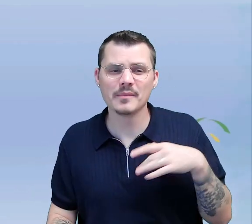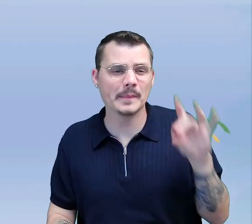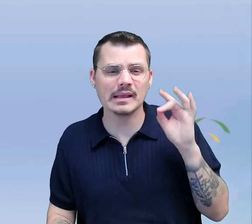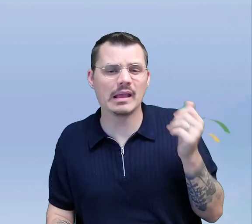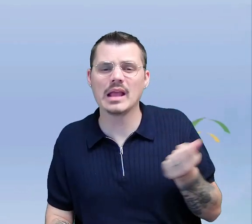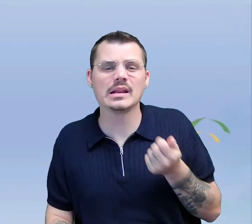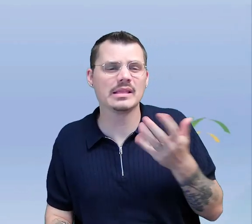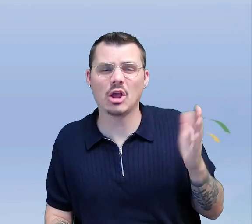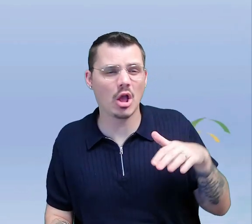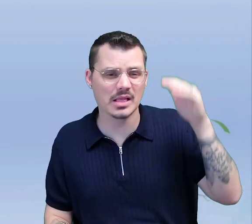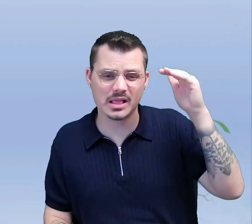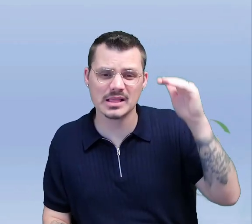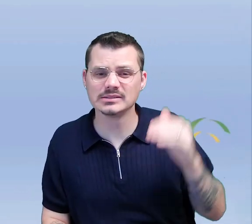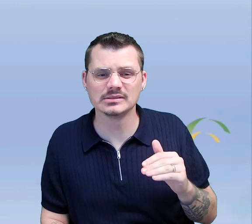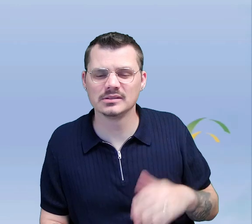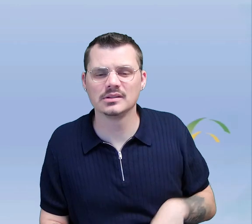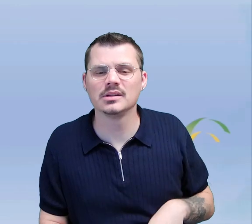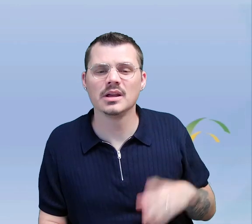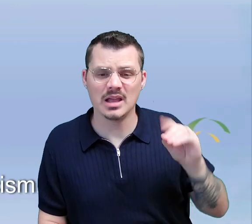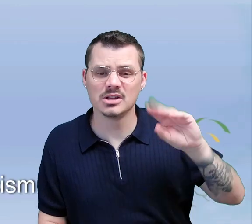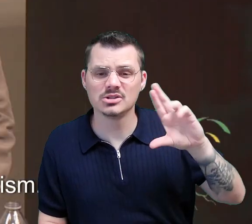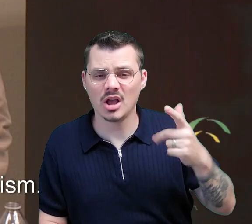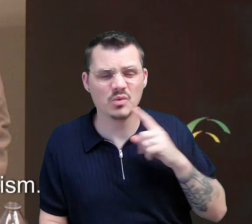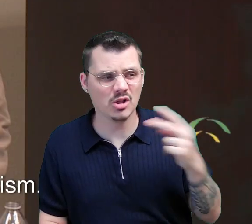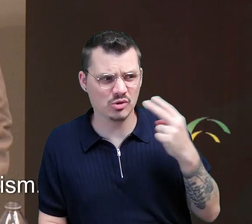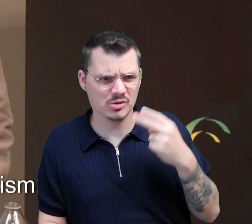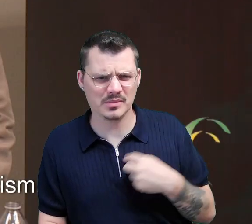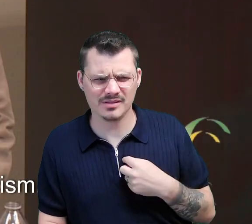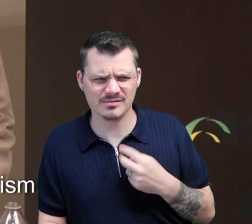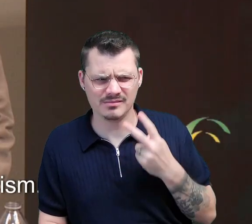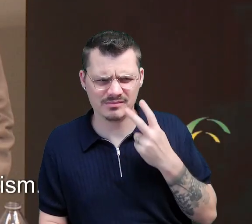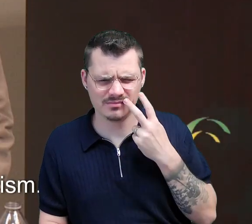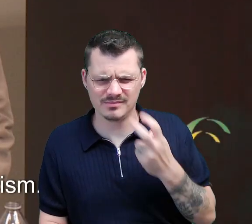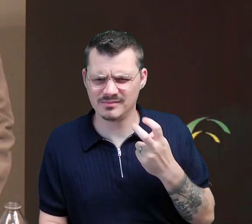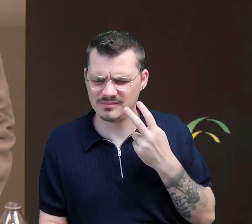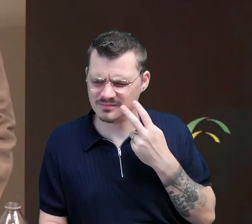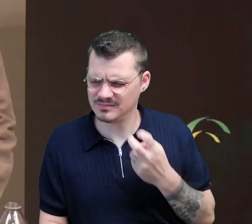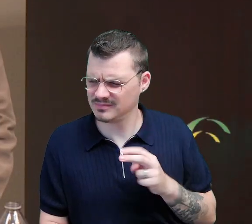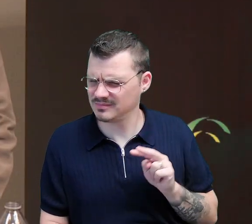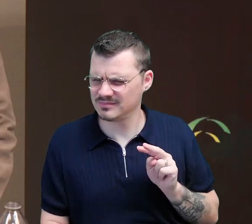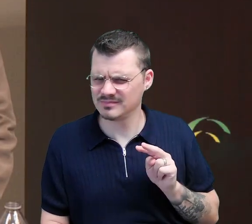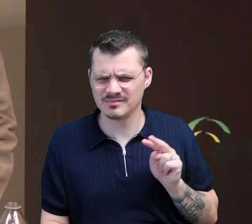anything on the whole list. And Doug really looked at me with great skepticism.